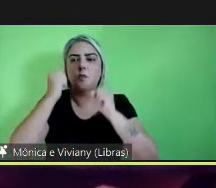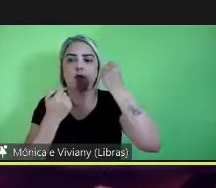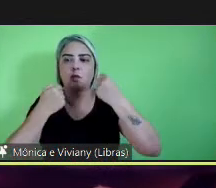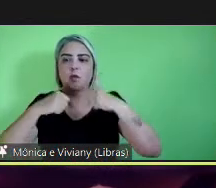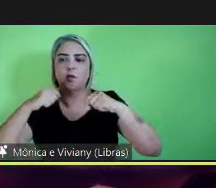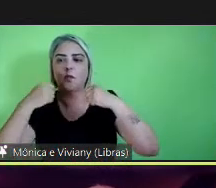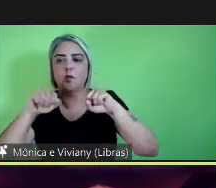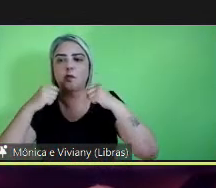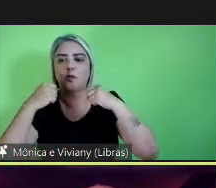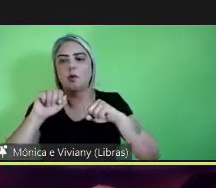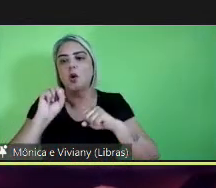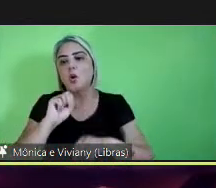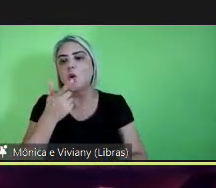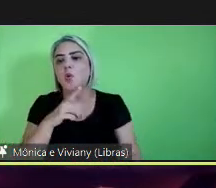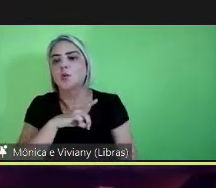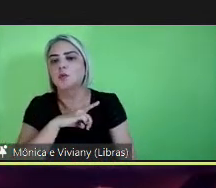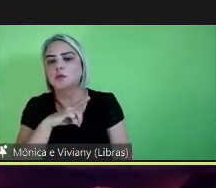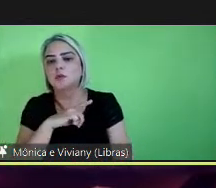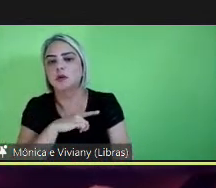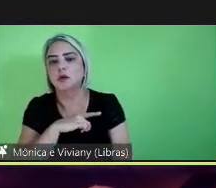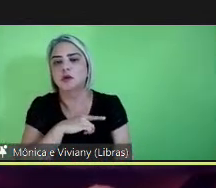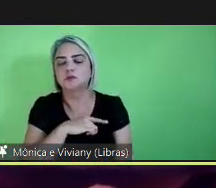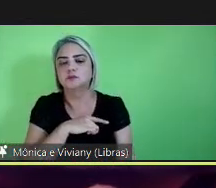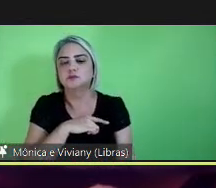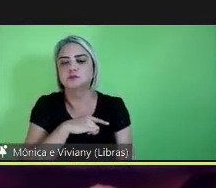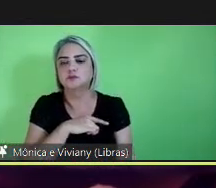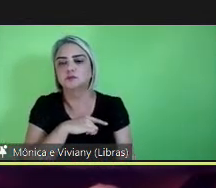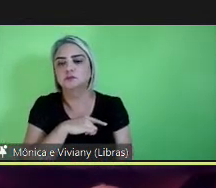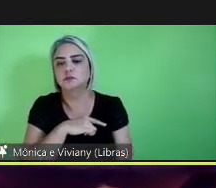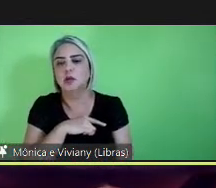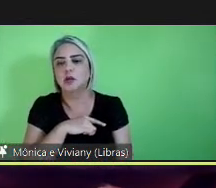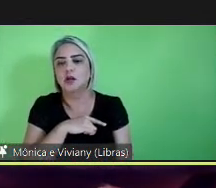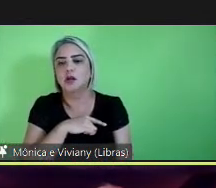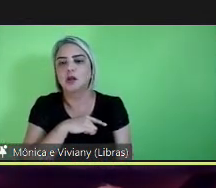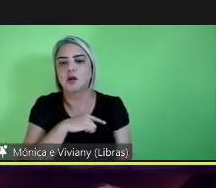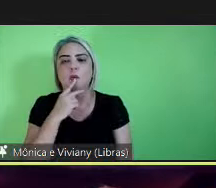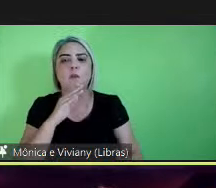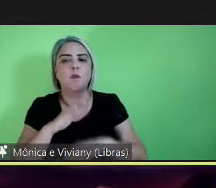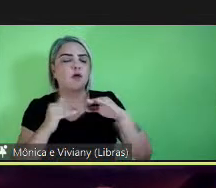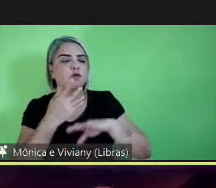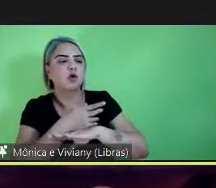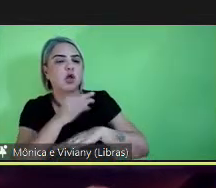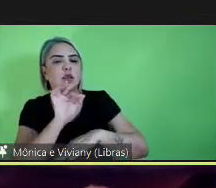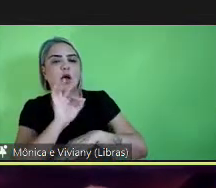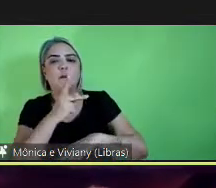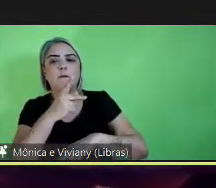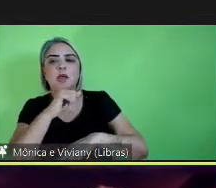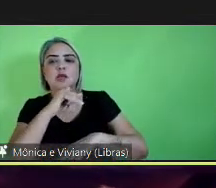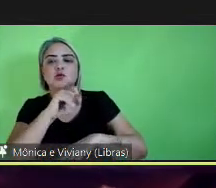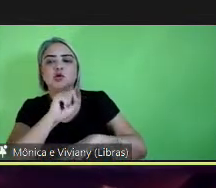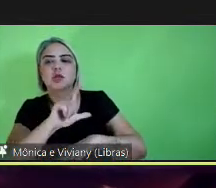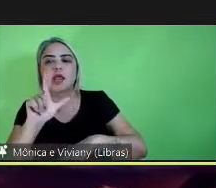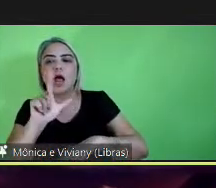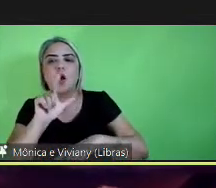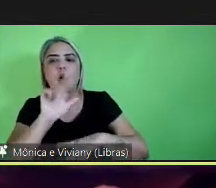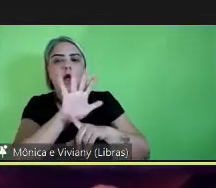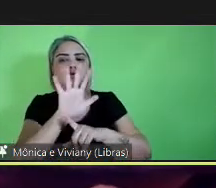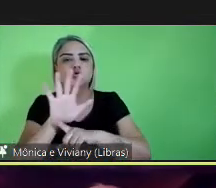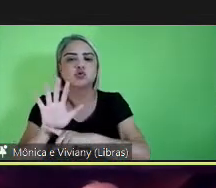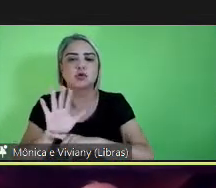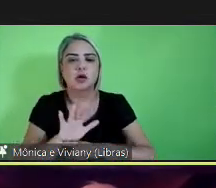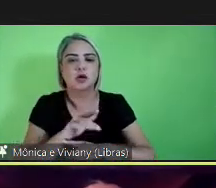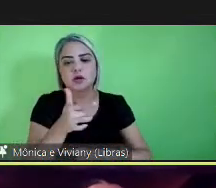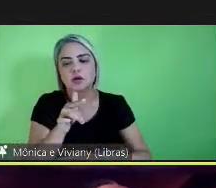individual to do one-to-one, that may cost money. And not all participants can afford that. Not